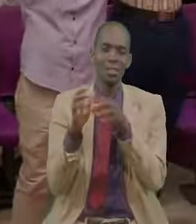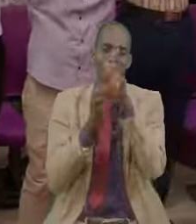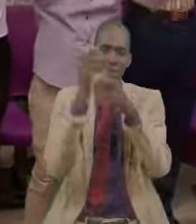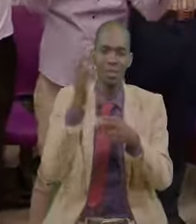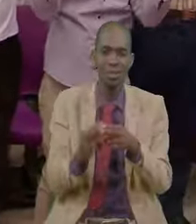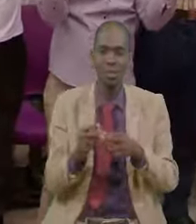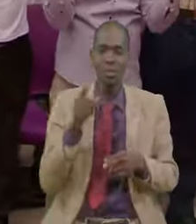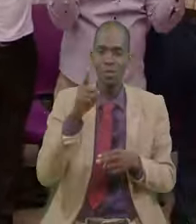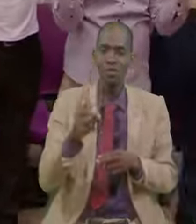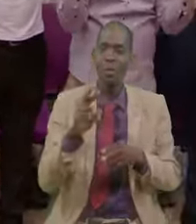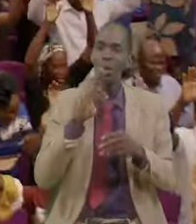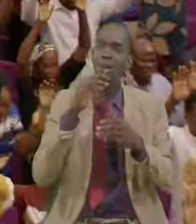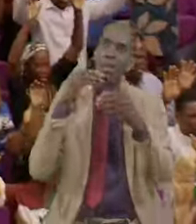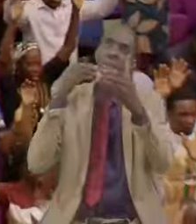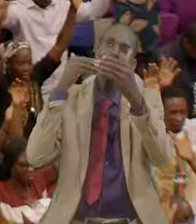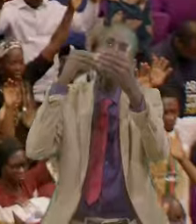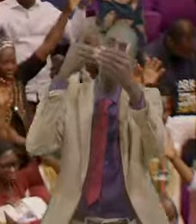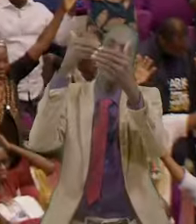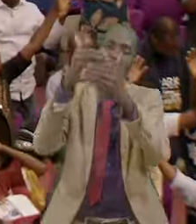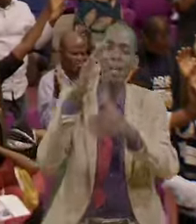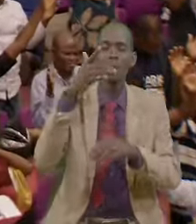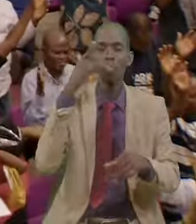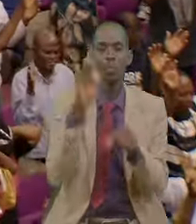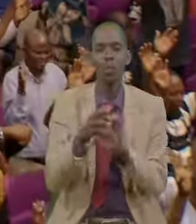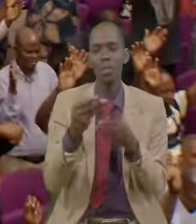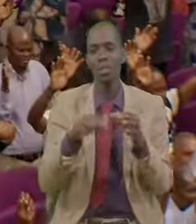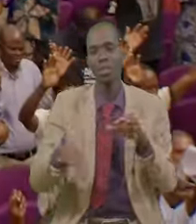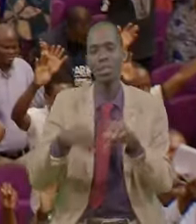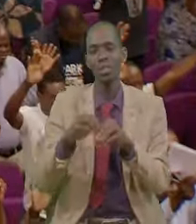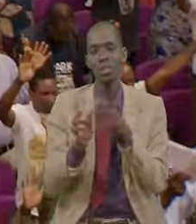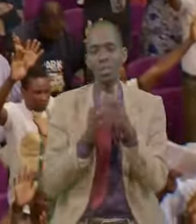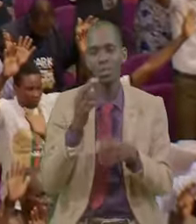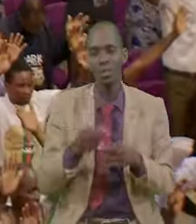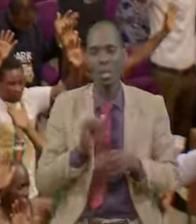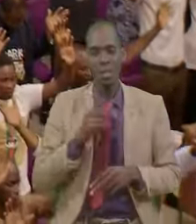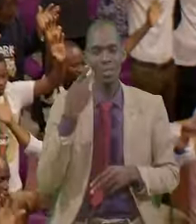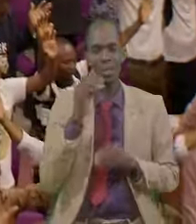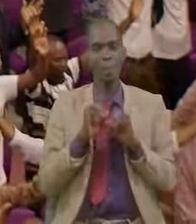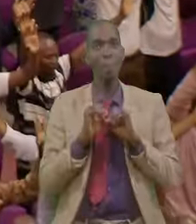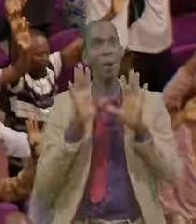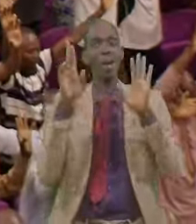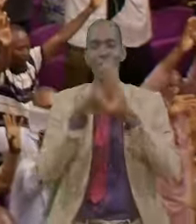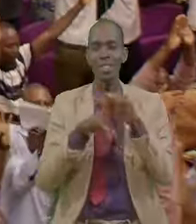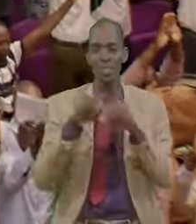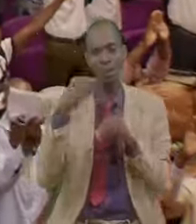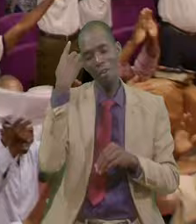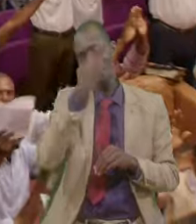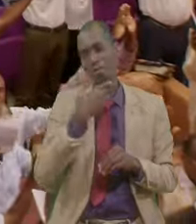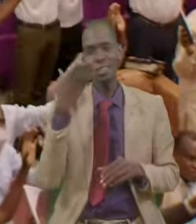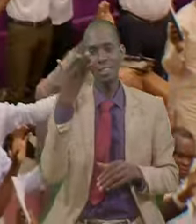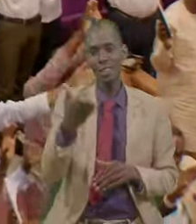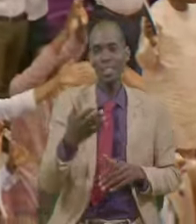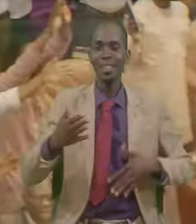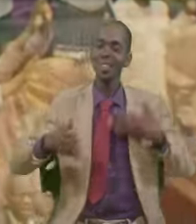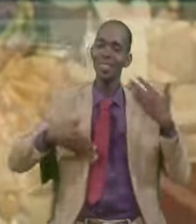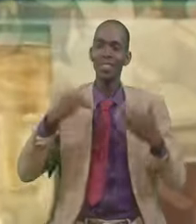You are getting to the promised land. I see the brightness on your face already. The joy, the excitement on